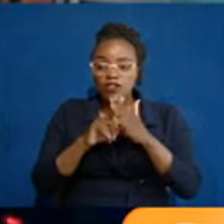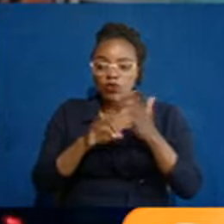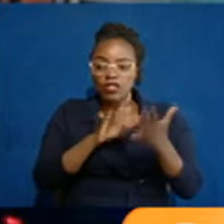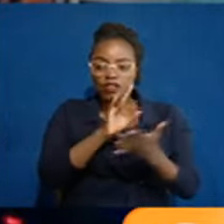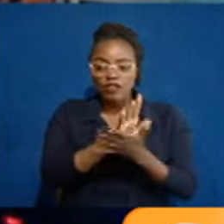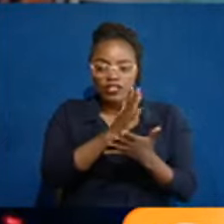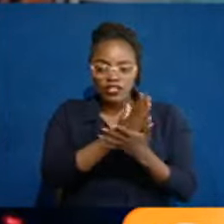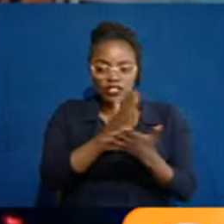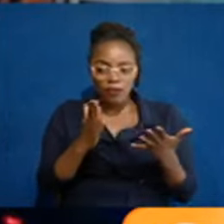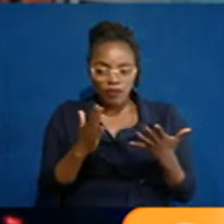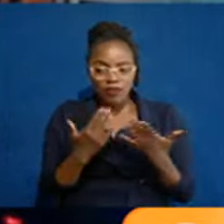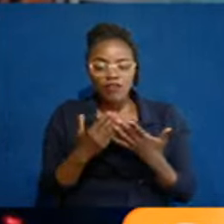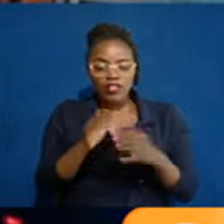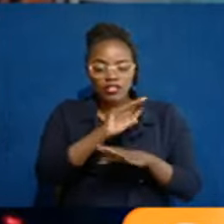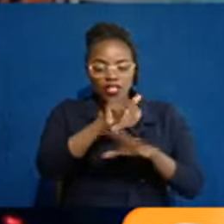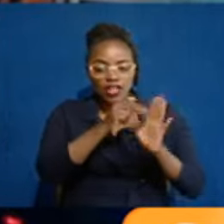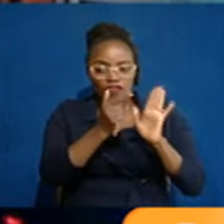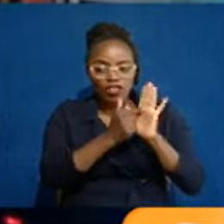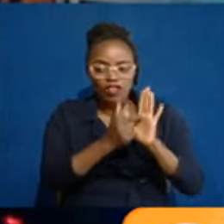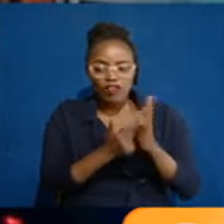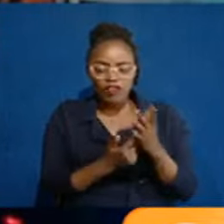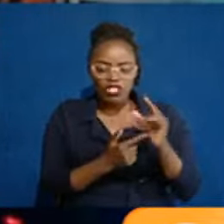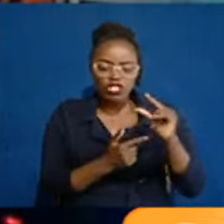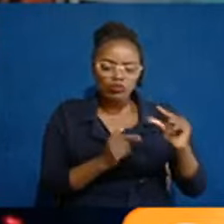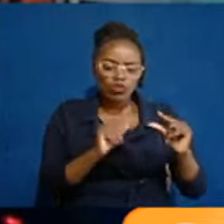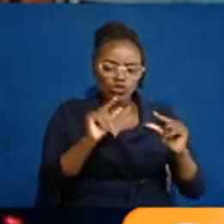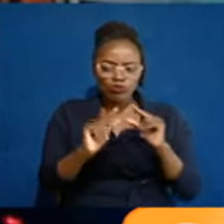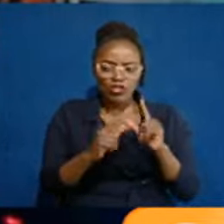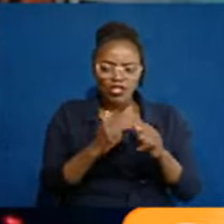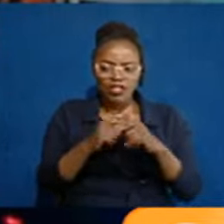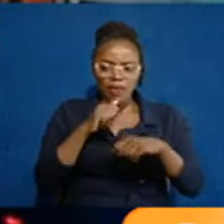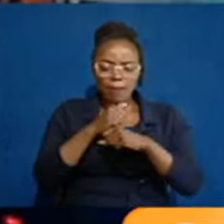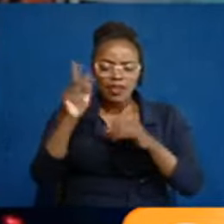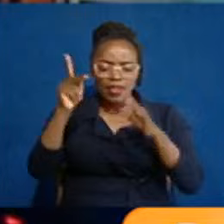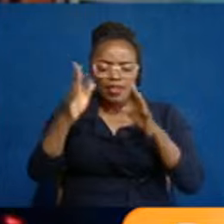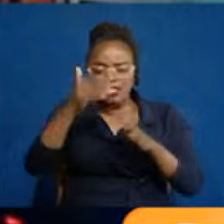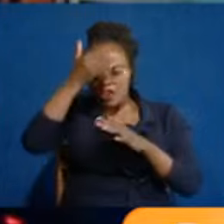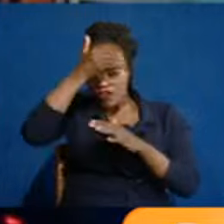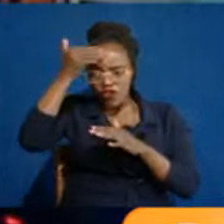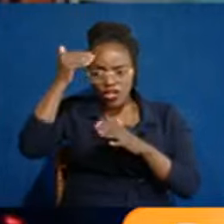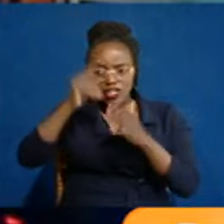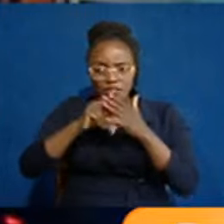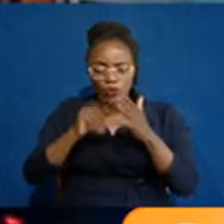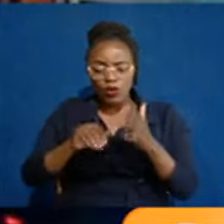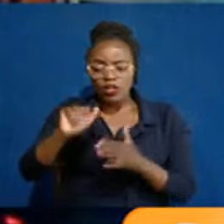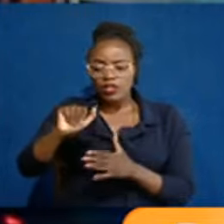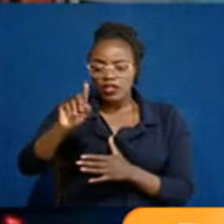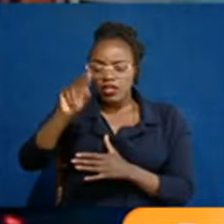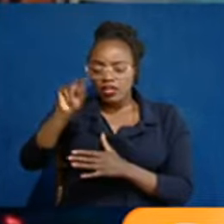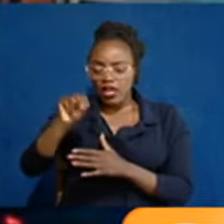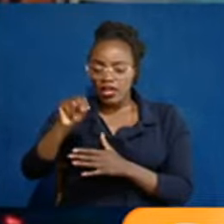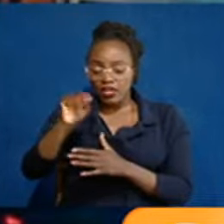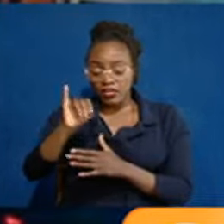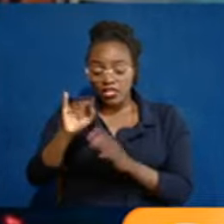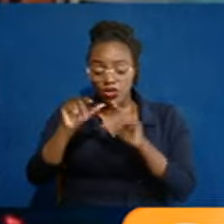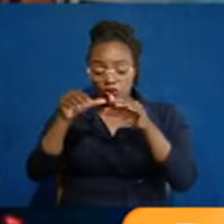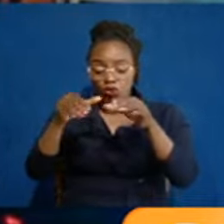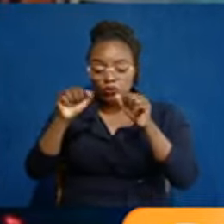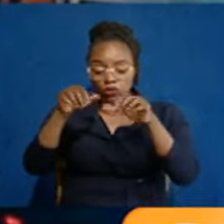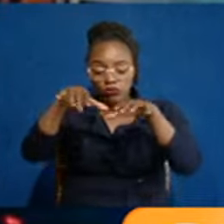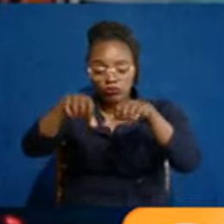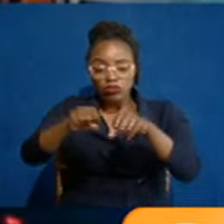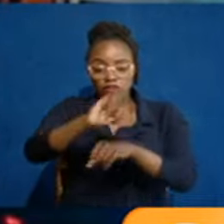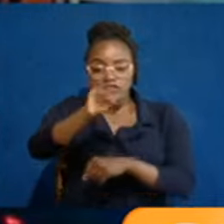is something of a national cover-up, small screen, aimed at making Kenyans forget that Adani Group could soon be taking over the Jomo